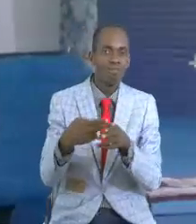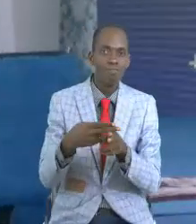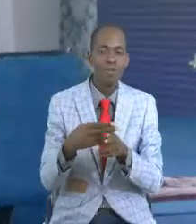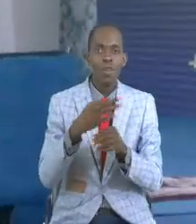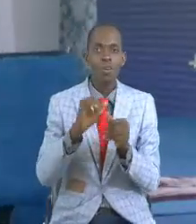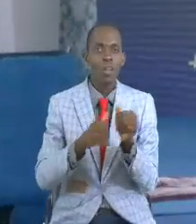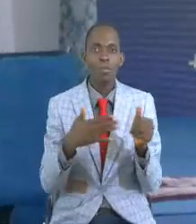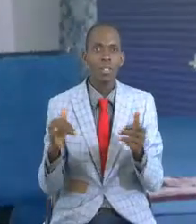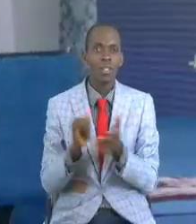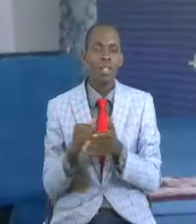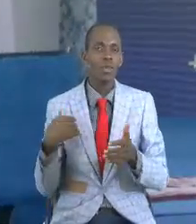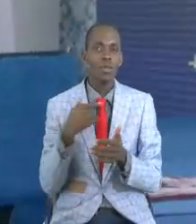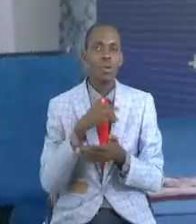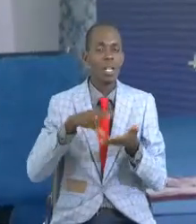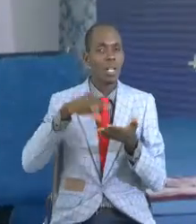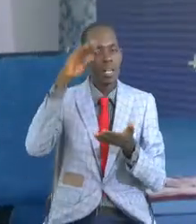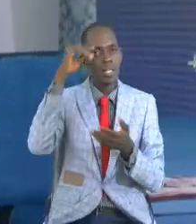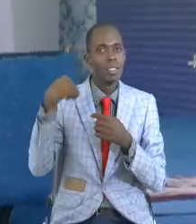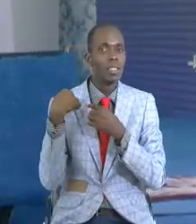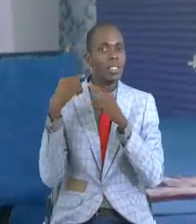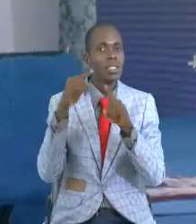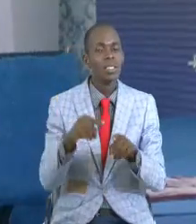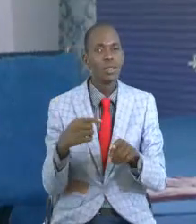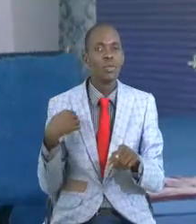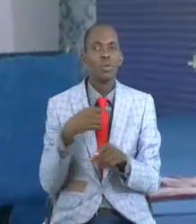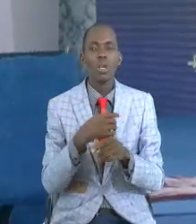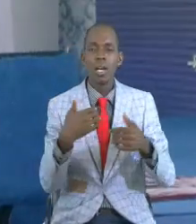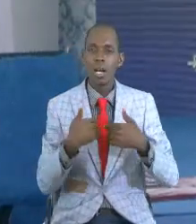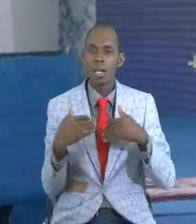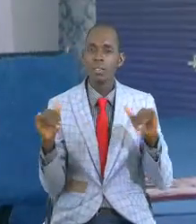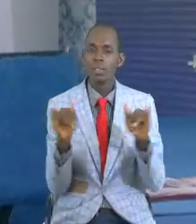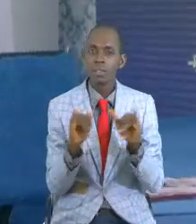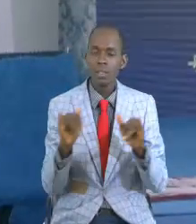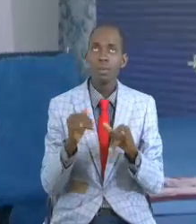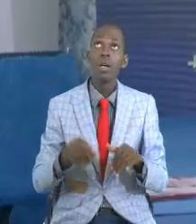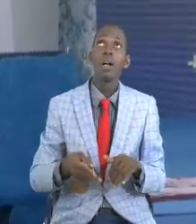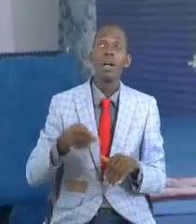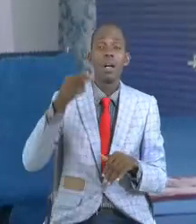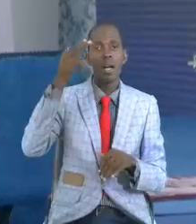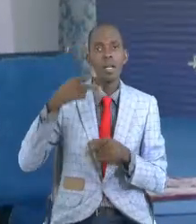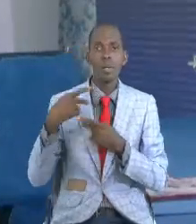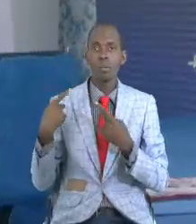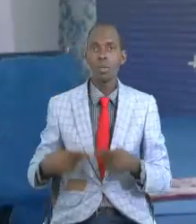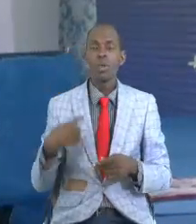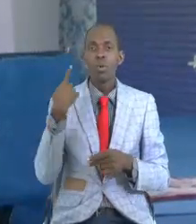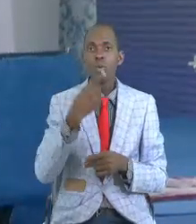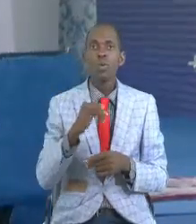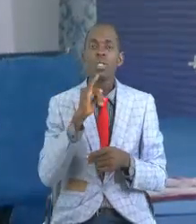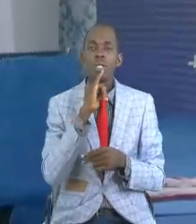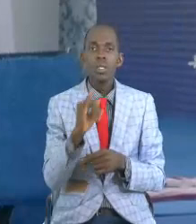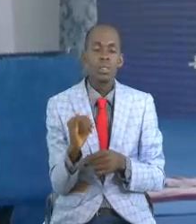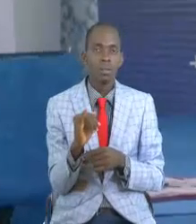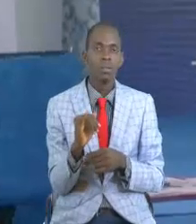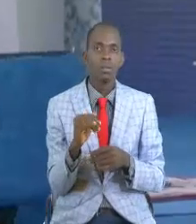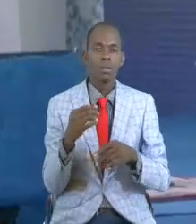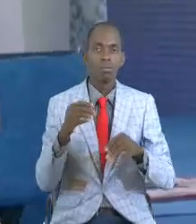says, we have such an high priest who is set on the right hand of